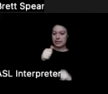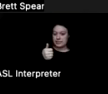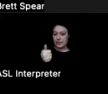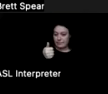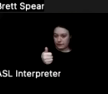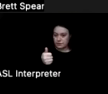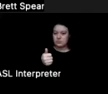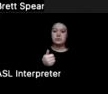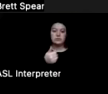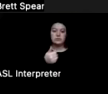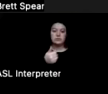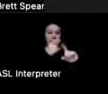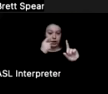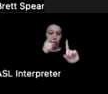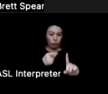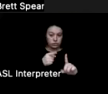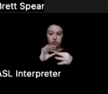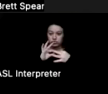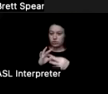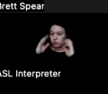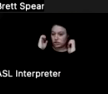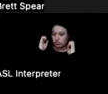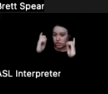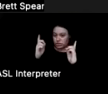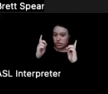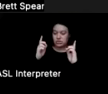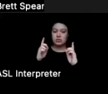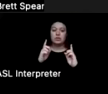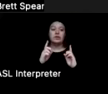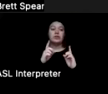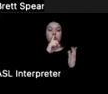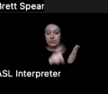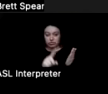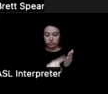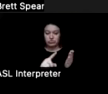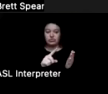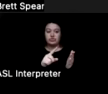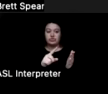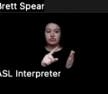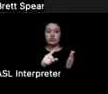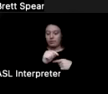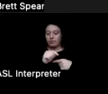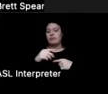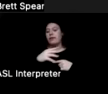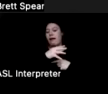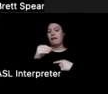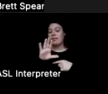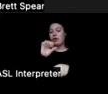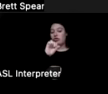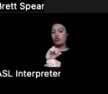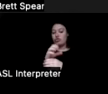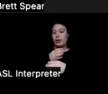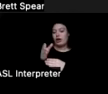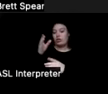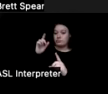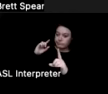their education and research training, as well as their career aspirations. And Javier mentioned